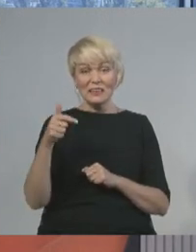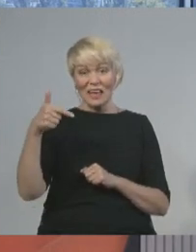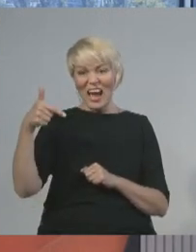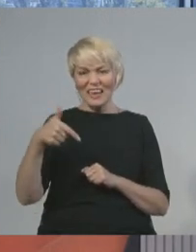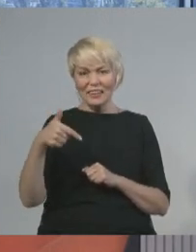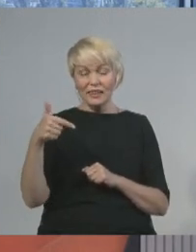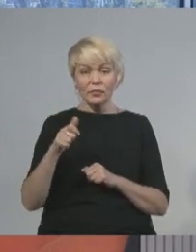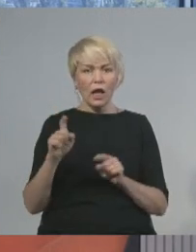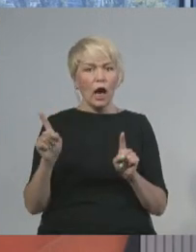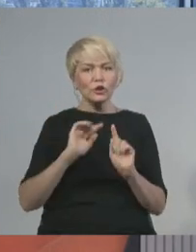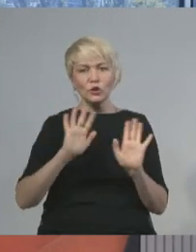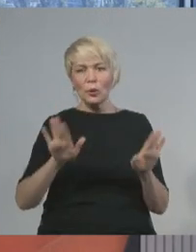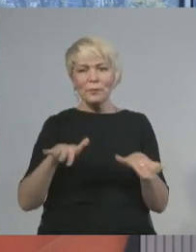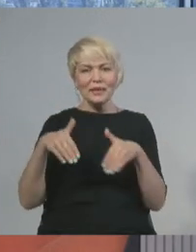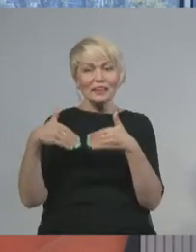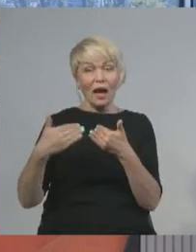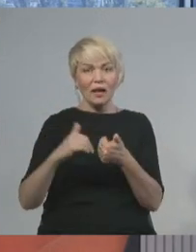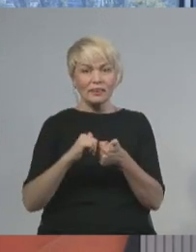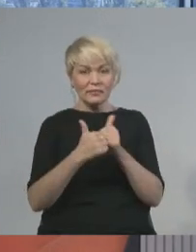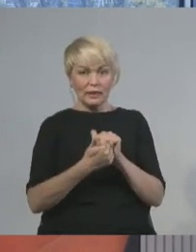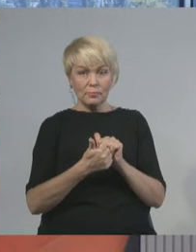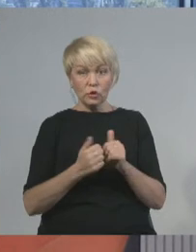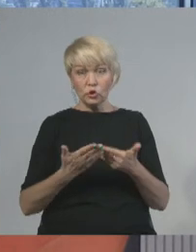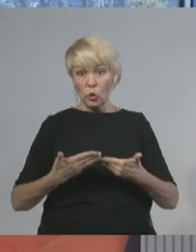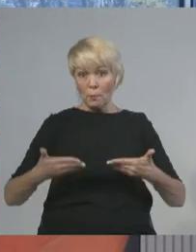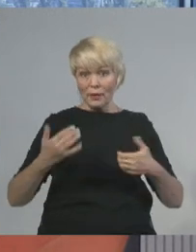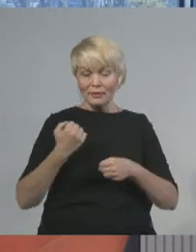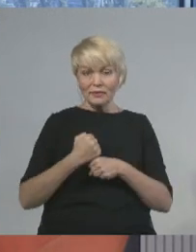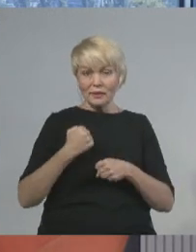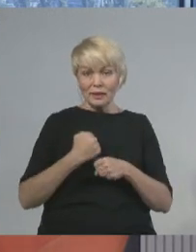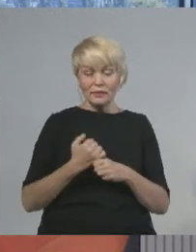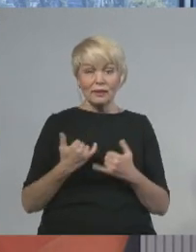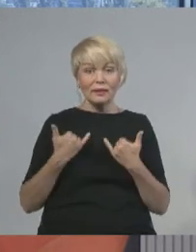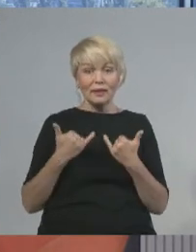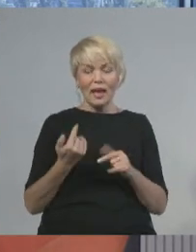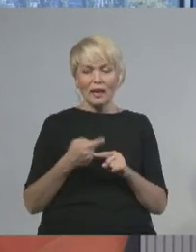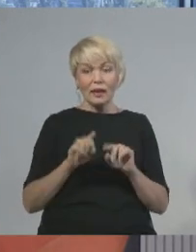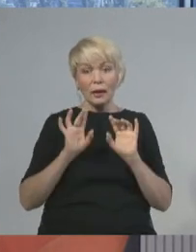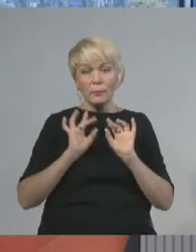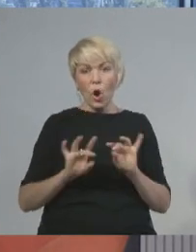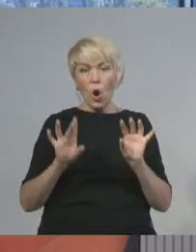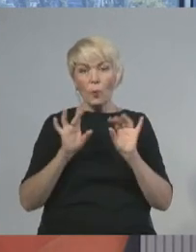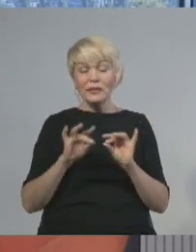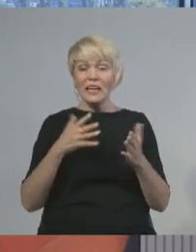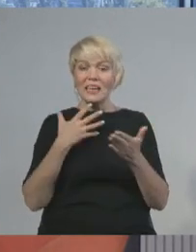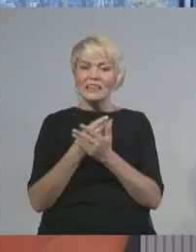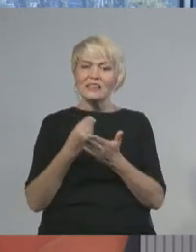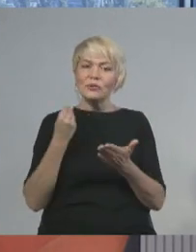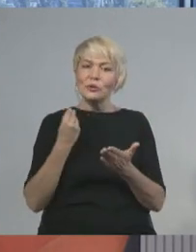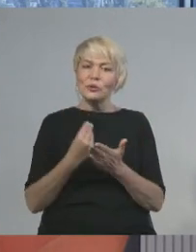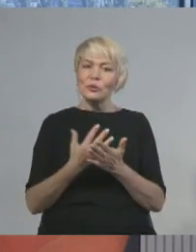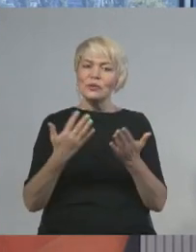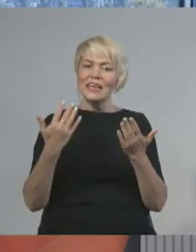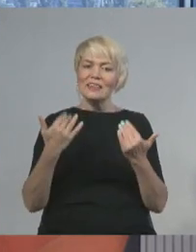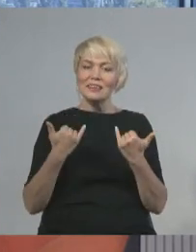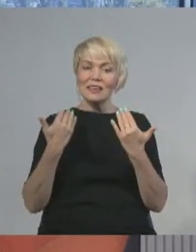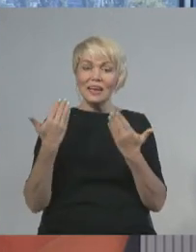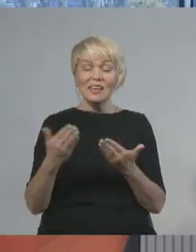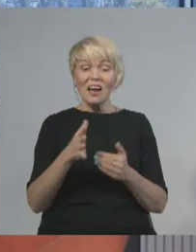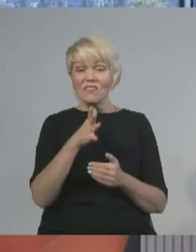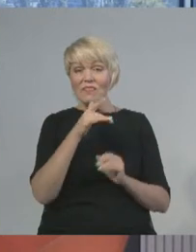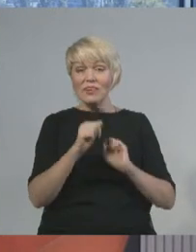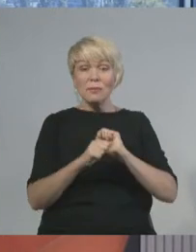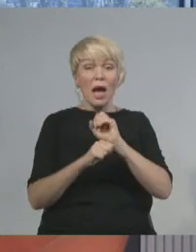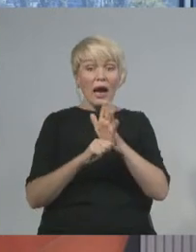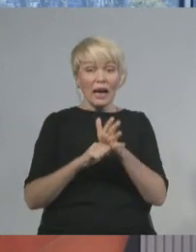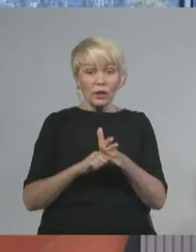50 grievous or 300 women's is not a big amount of money but it really helps the media how did but we didn't explain our